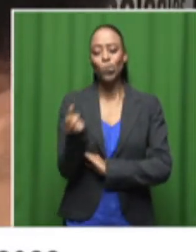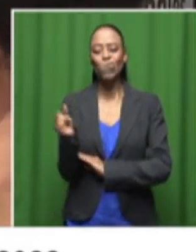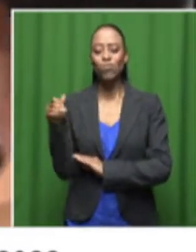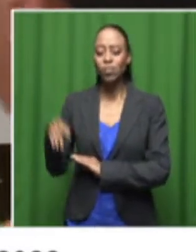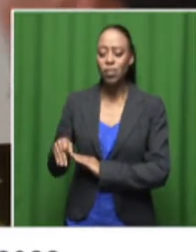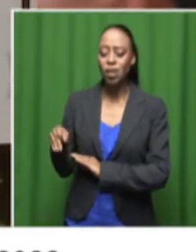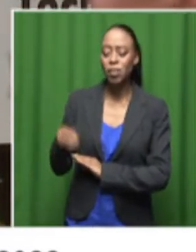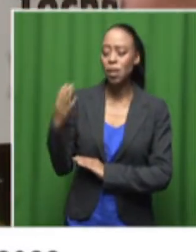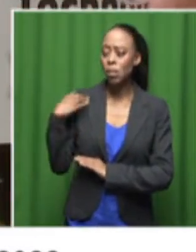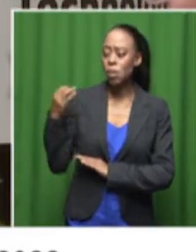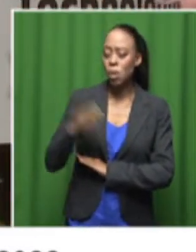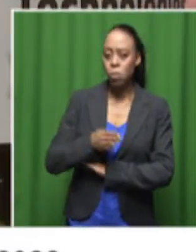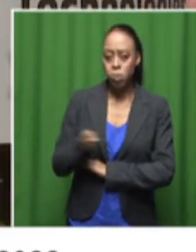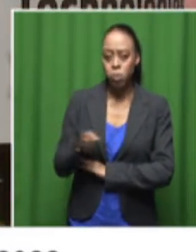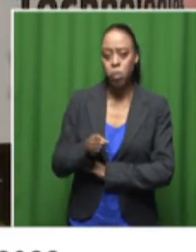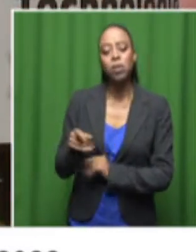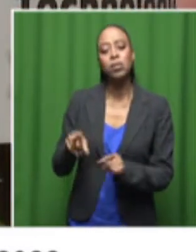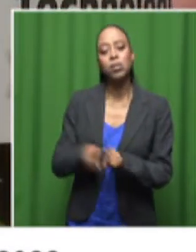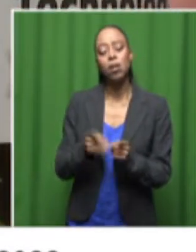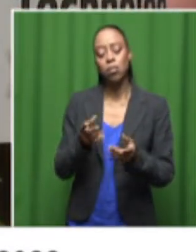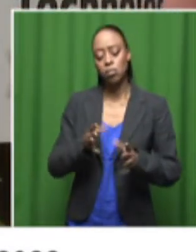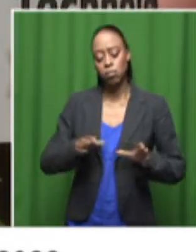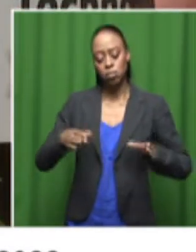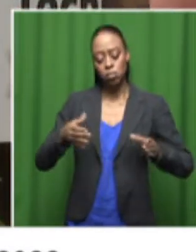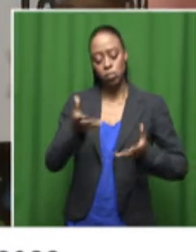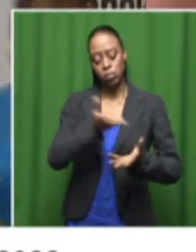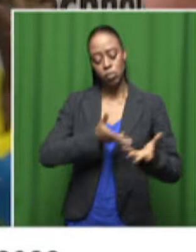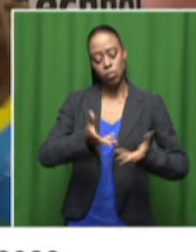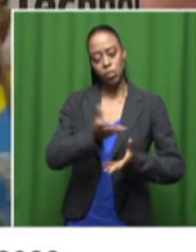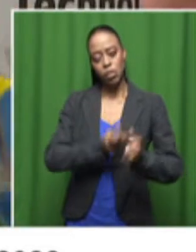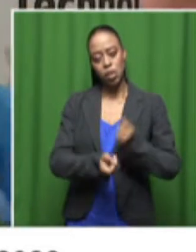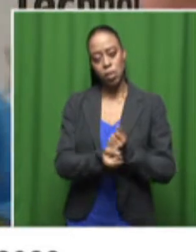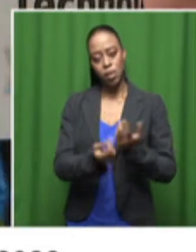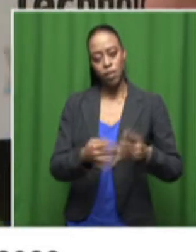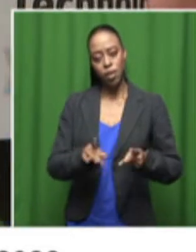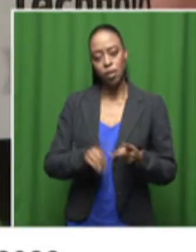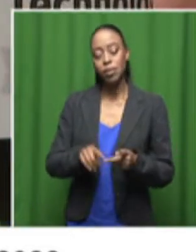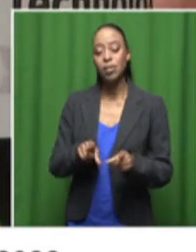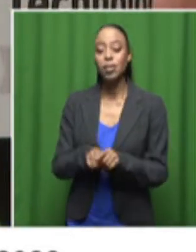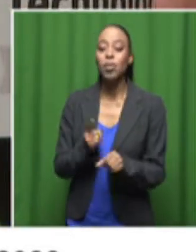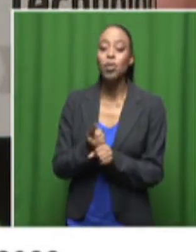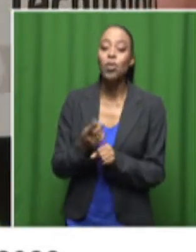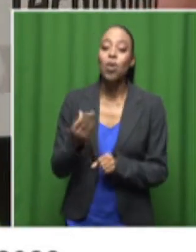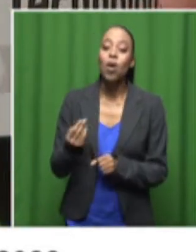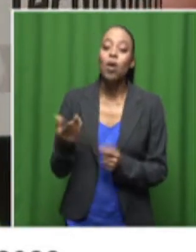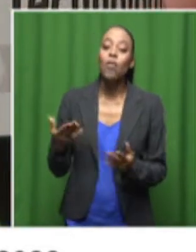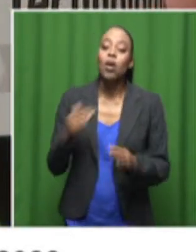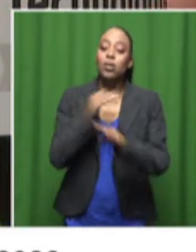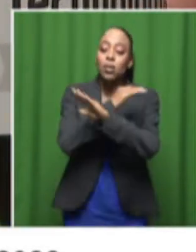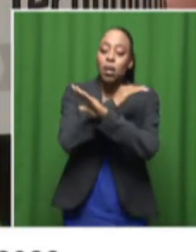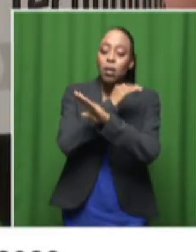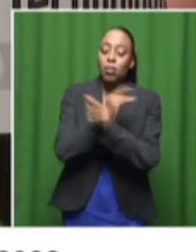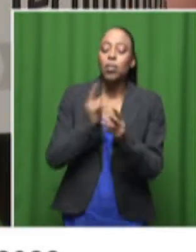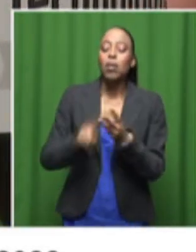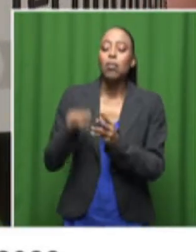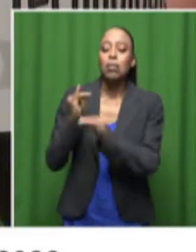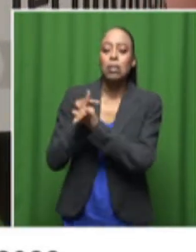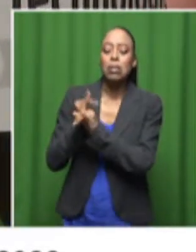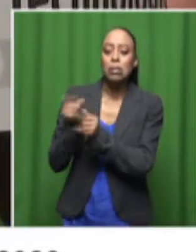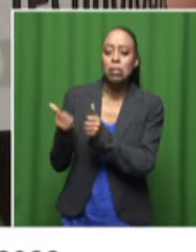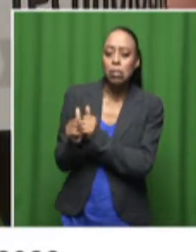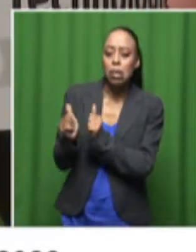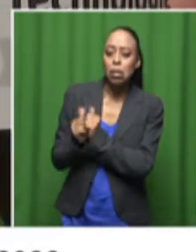Minister here who was on the roundtable discussion. We also have, Zambia. We also have our industry